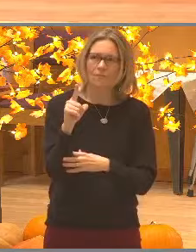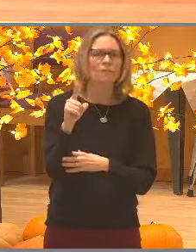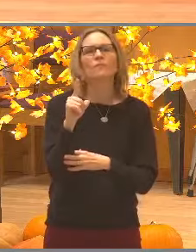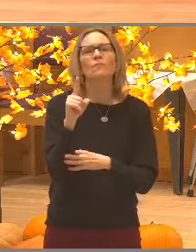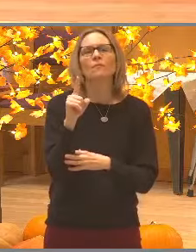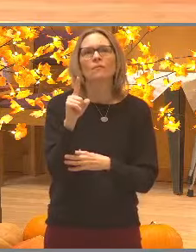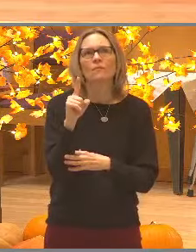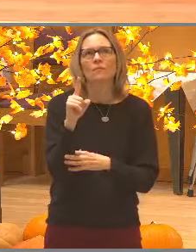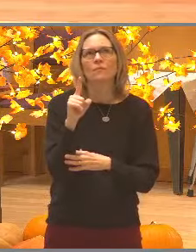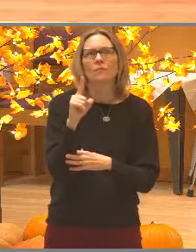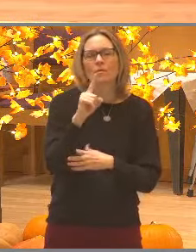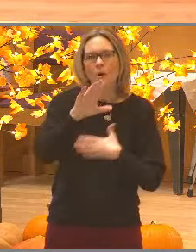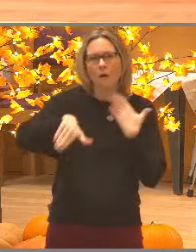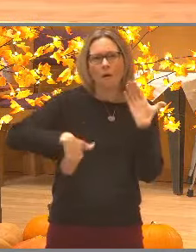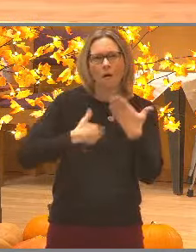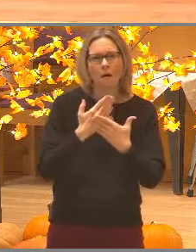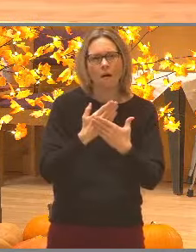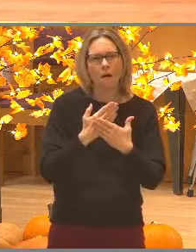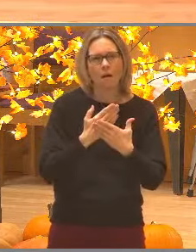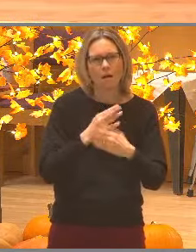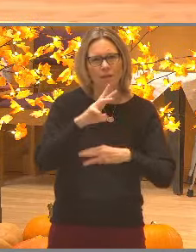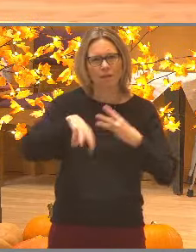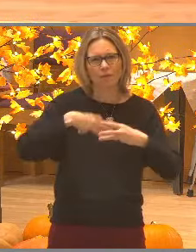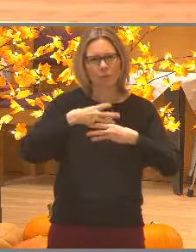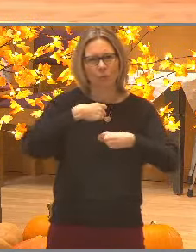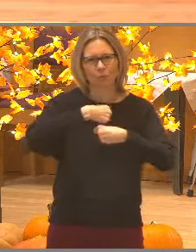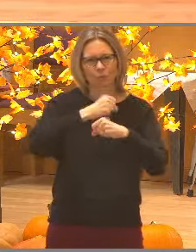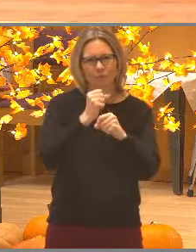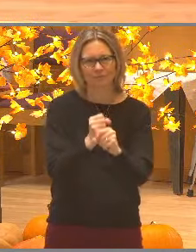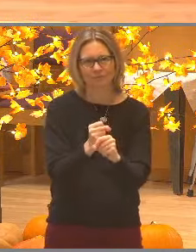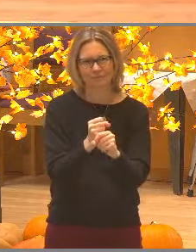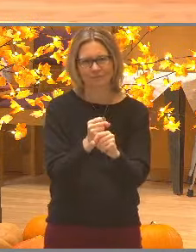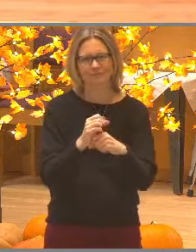the whole creation.